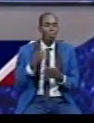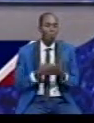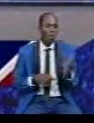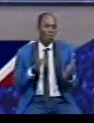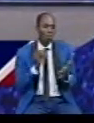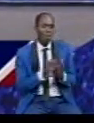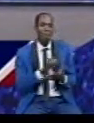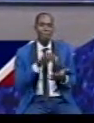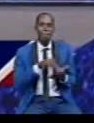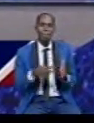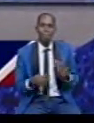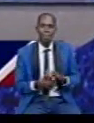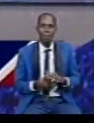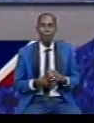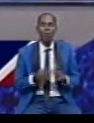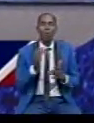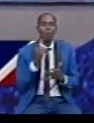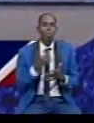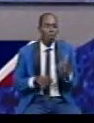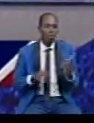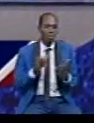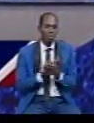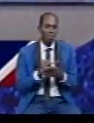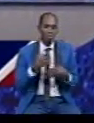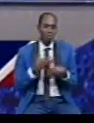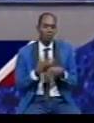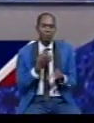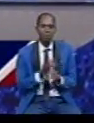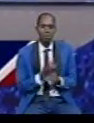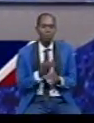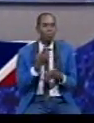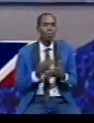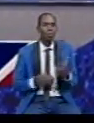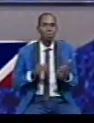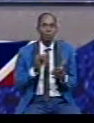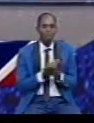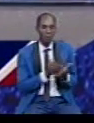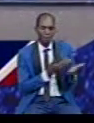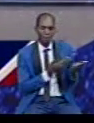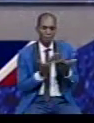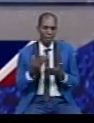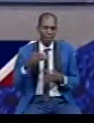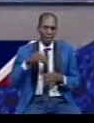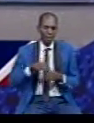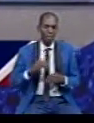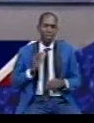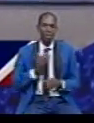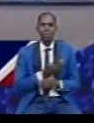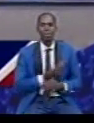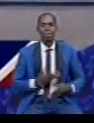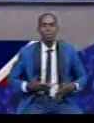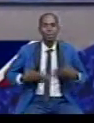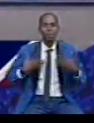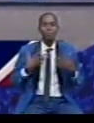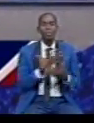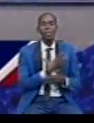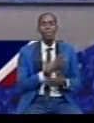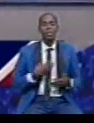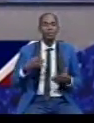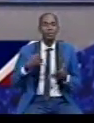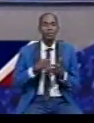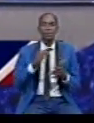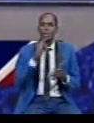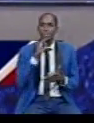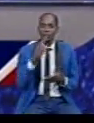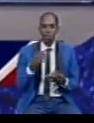implies, what that creates, generates in our lives. And it is the gospel,